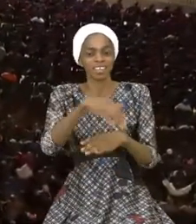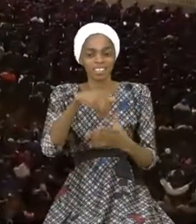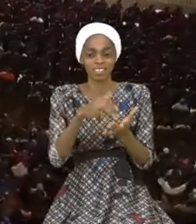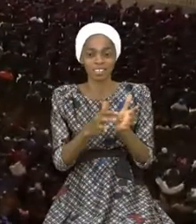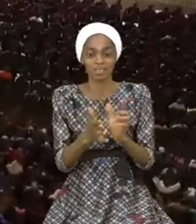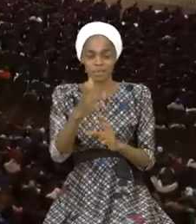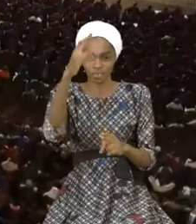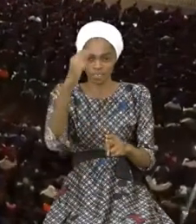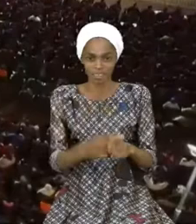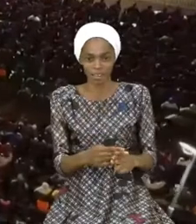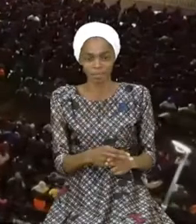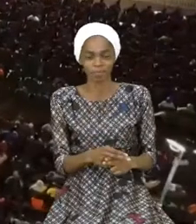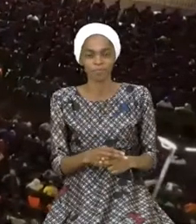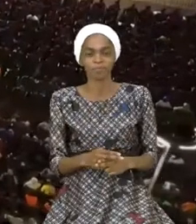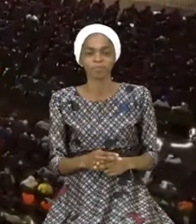Jesus' name.